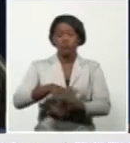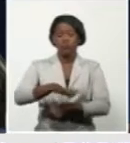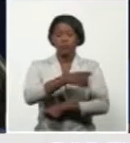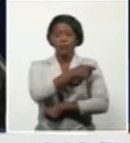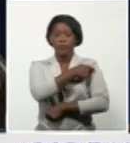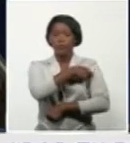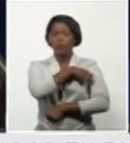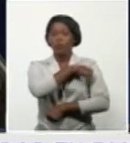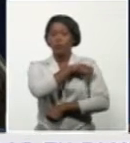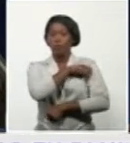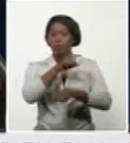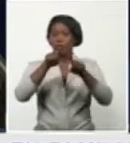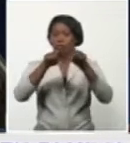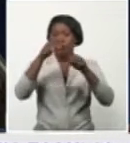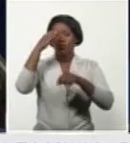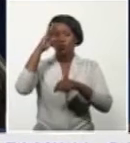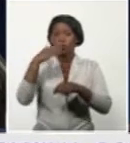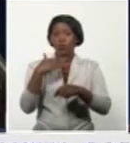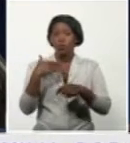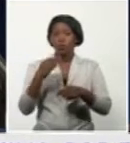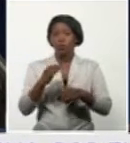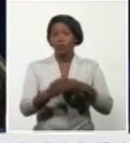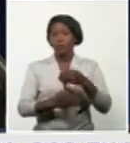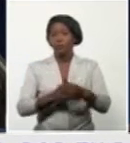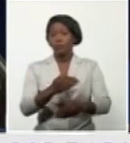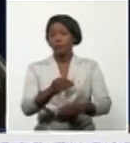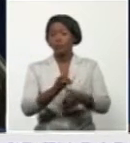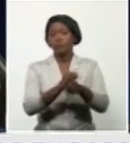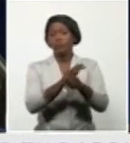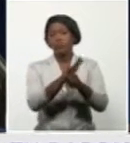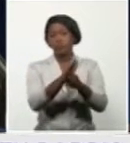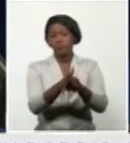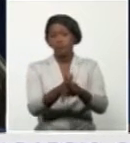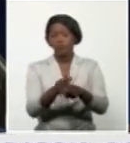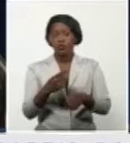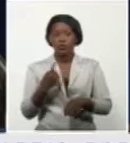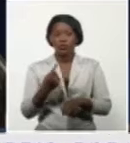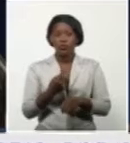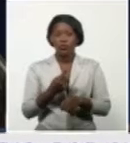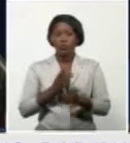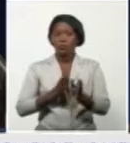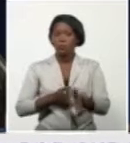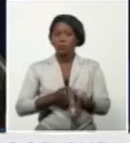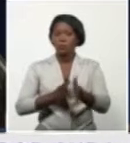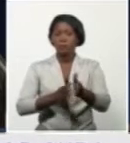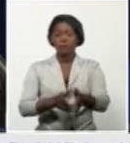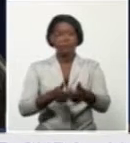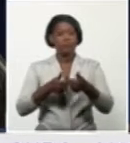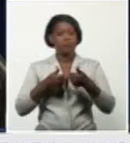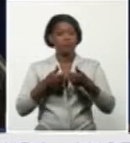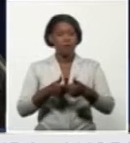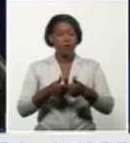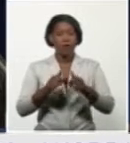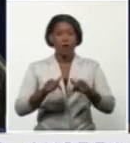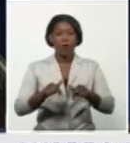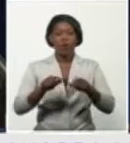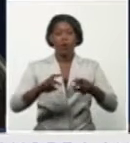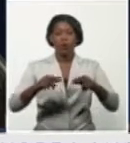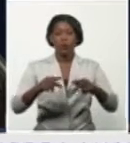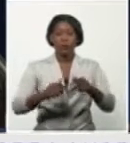For the behavior of the disease in a moment in which we were reporting a favorable